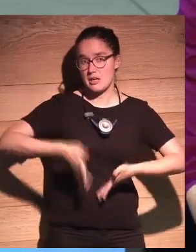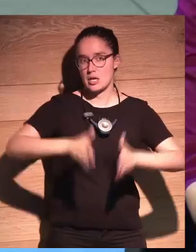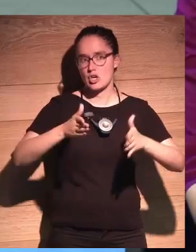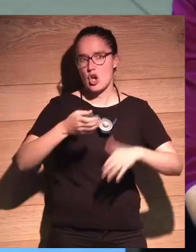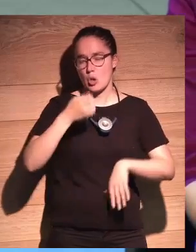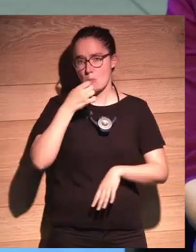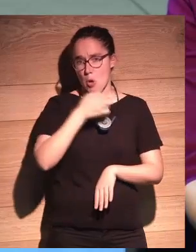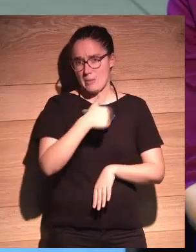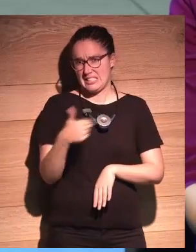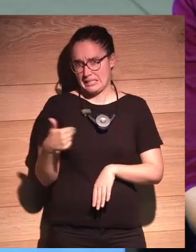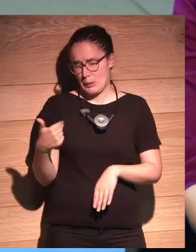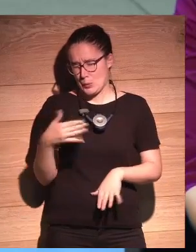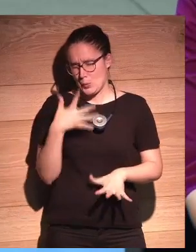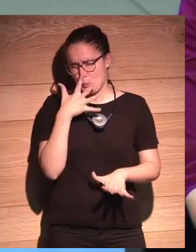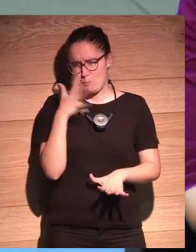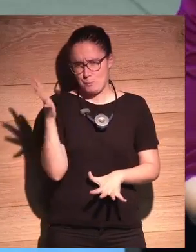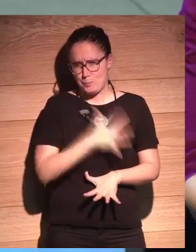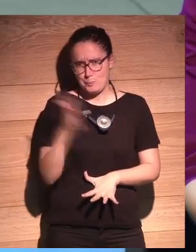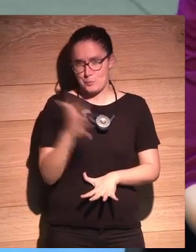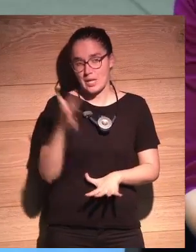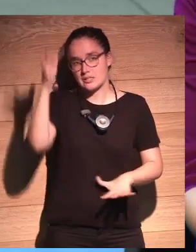been in the river, and